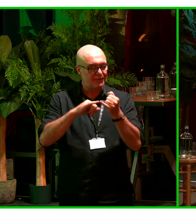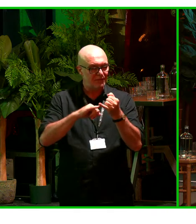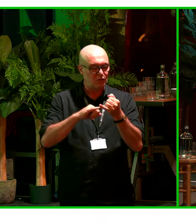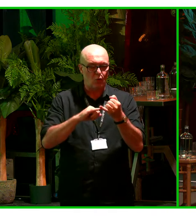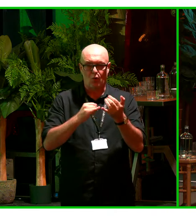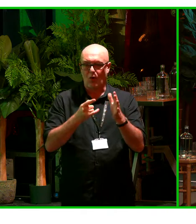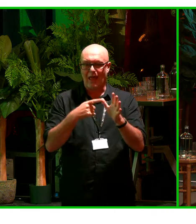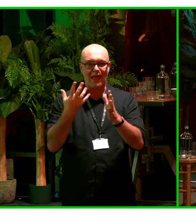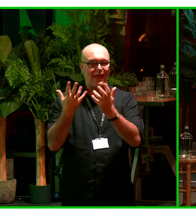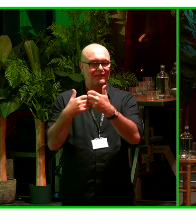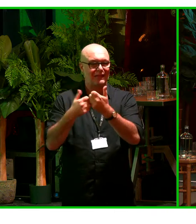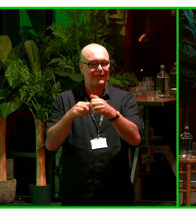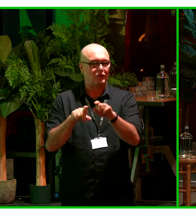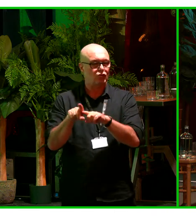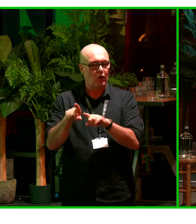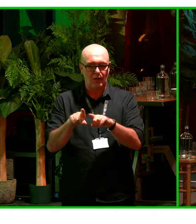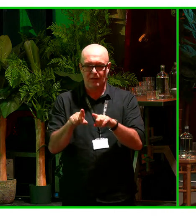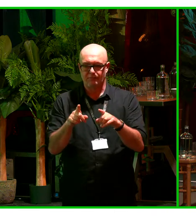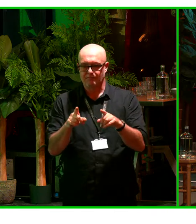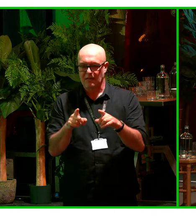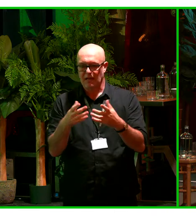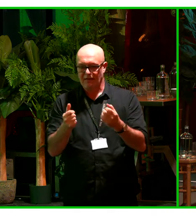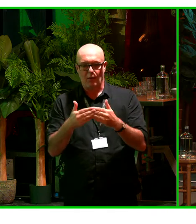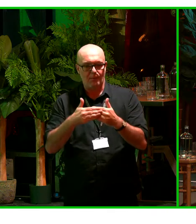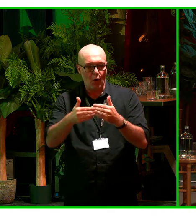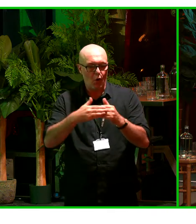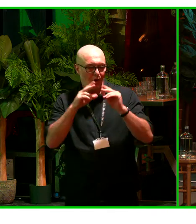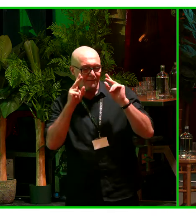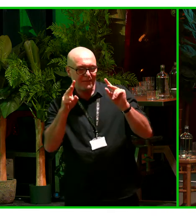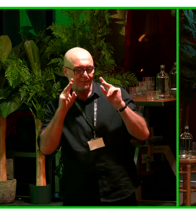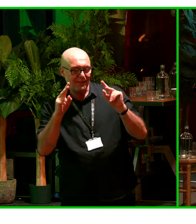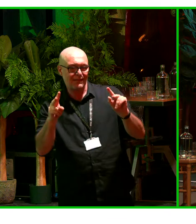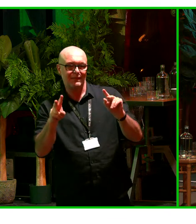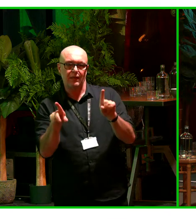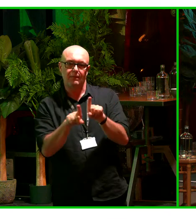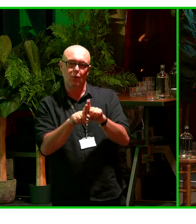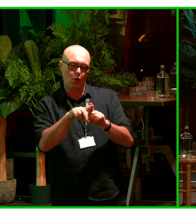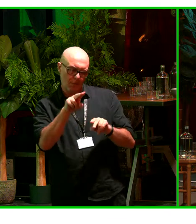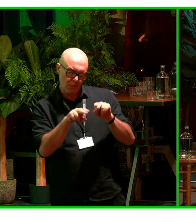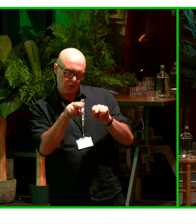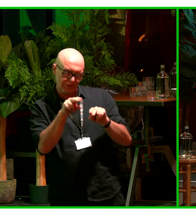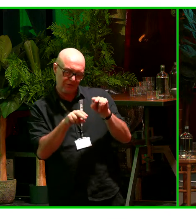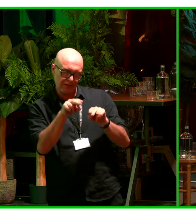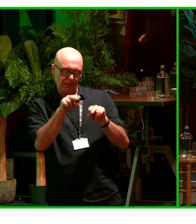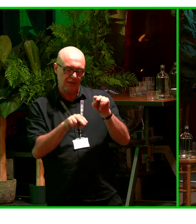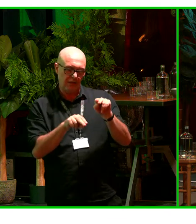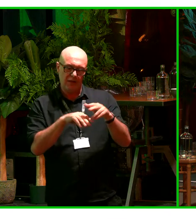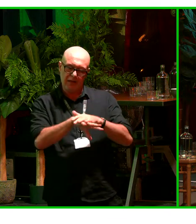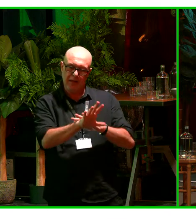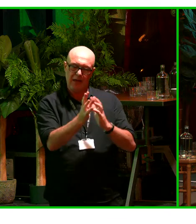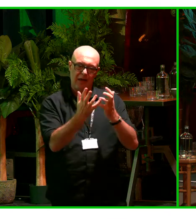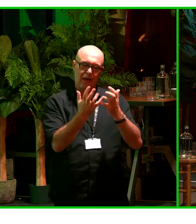try and get more visibility and more monitoring onto our network, because quite right, the data